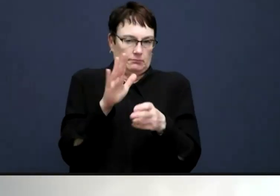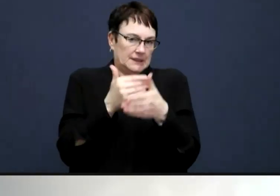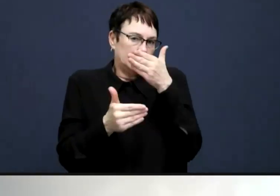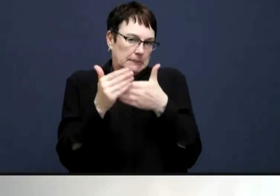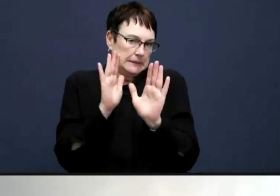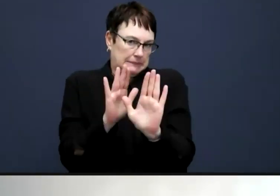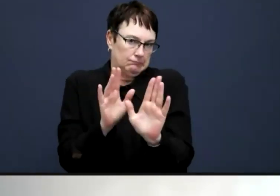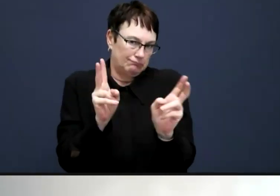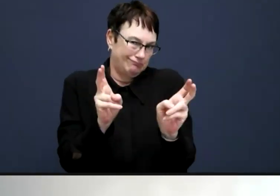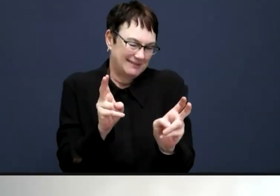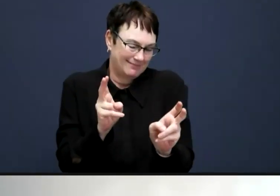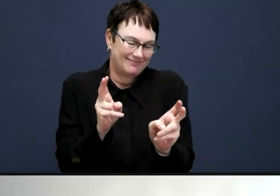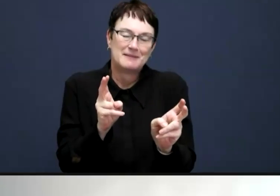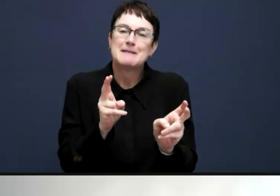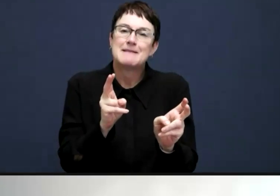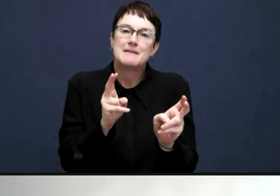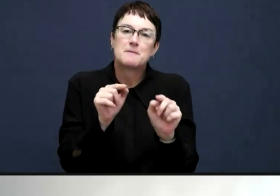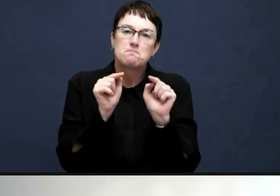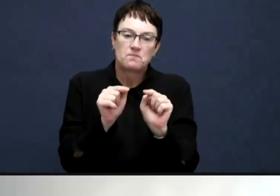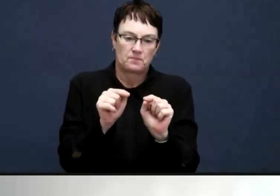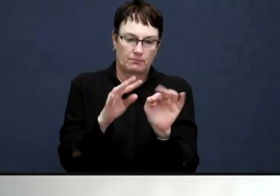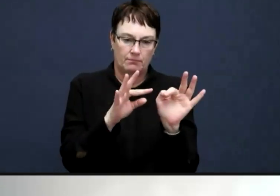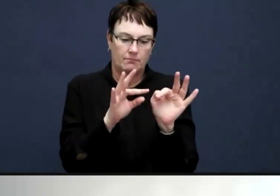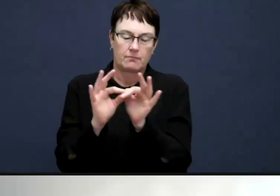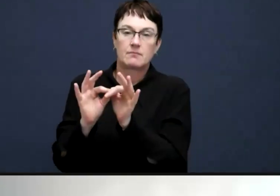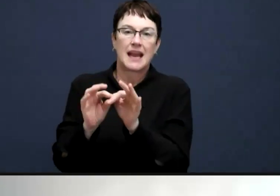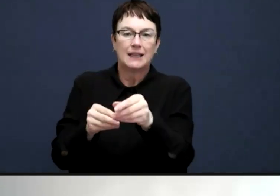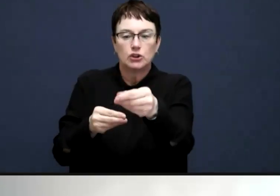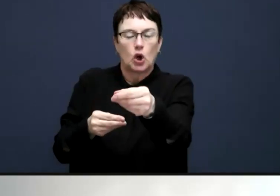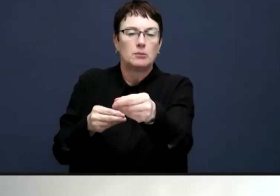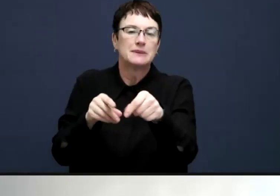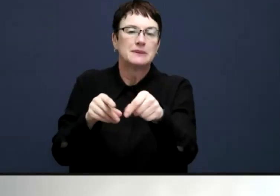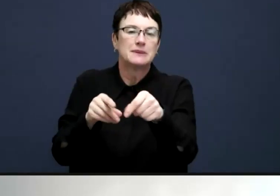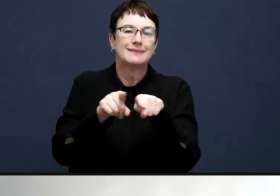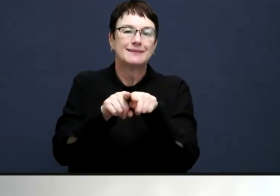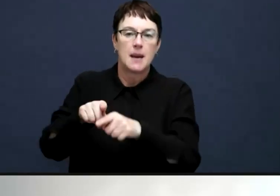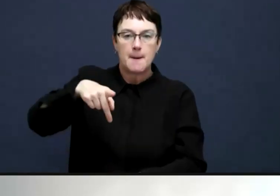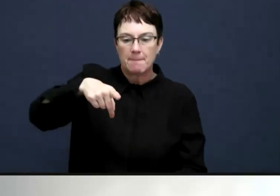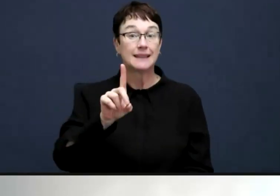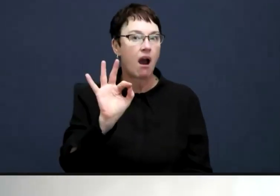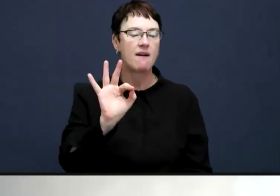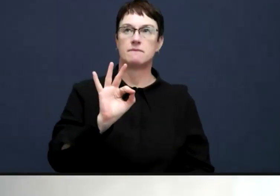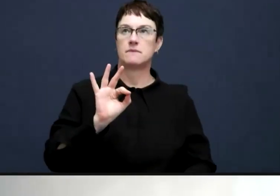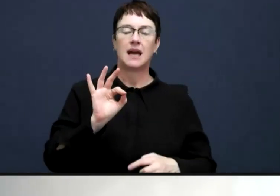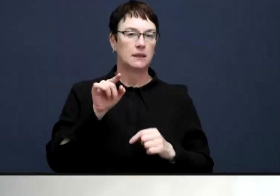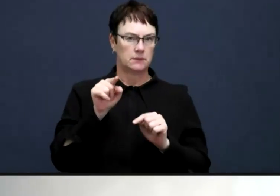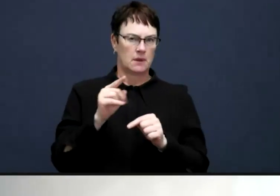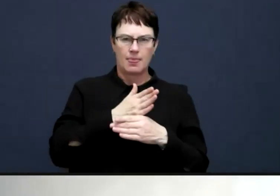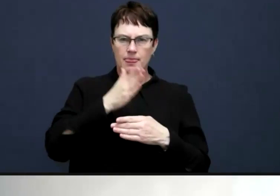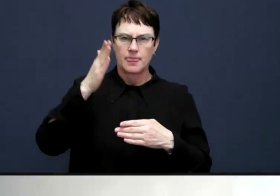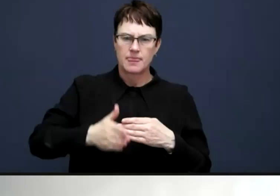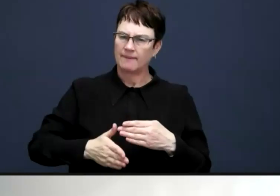documents, some document types like PDF, they were never originally created